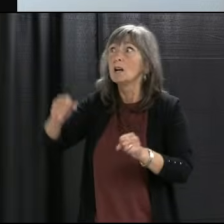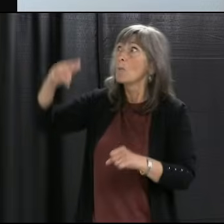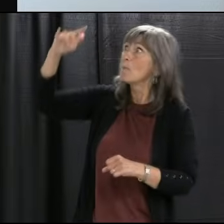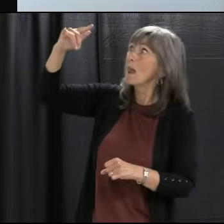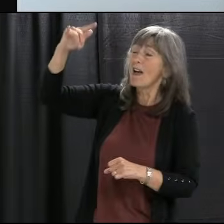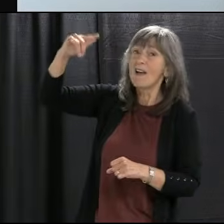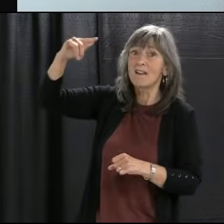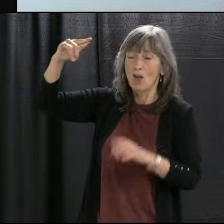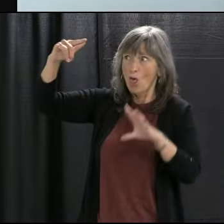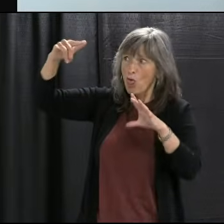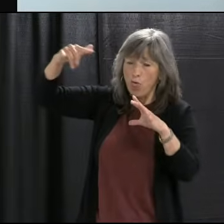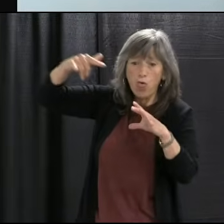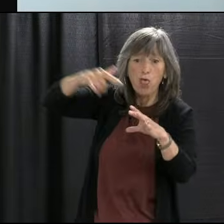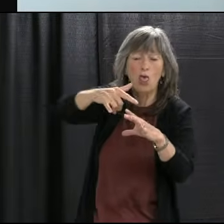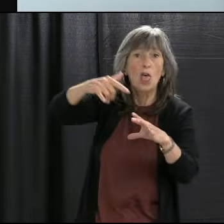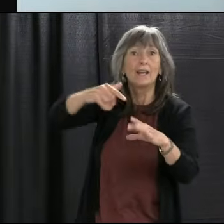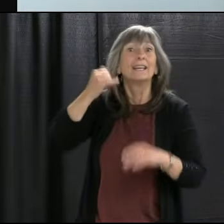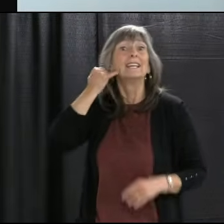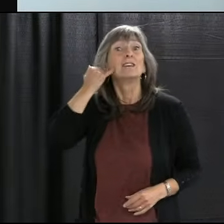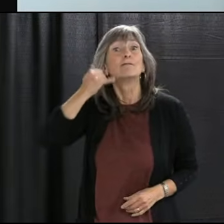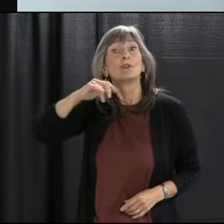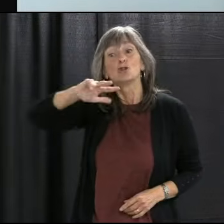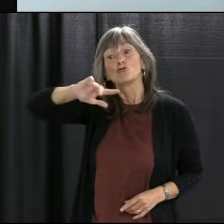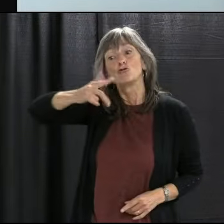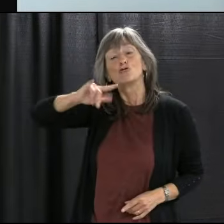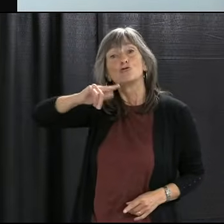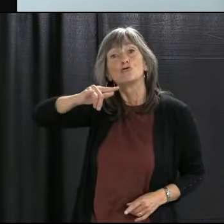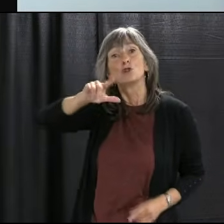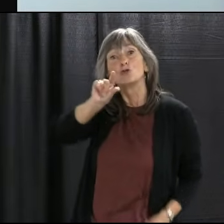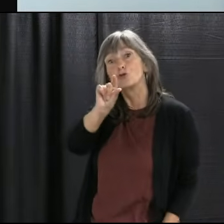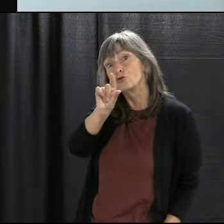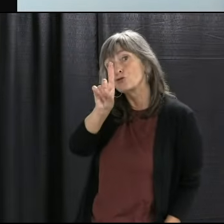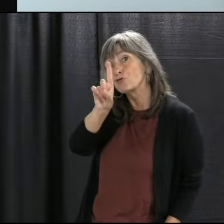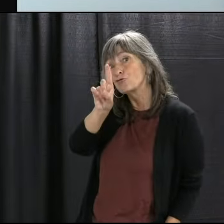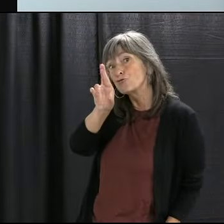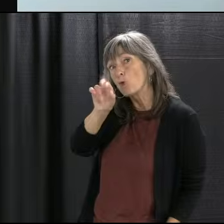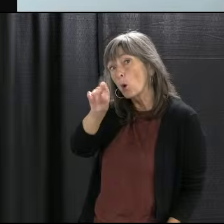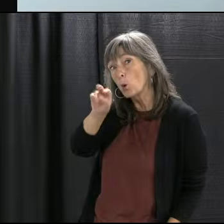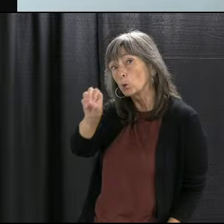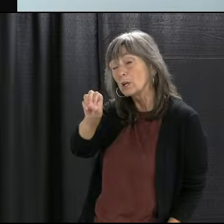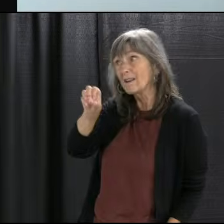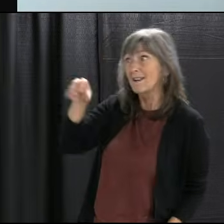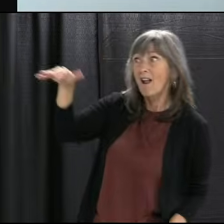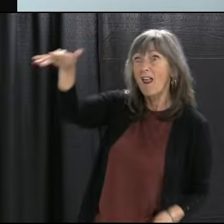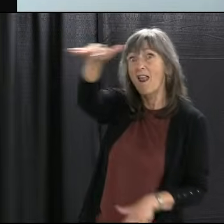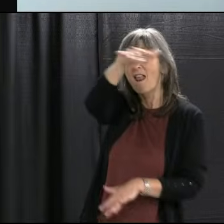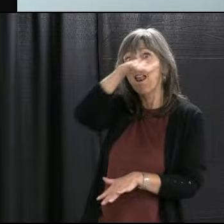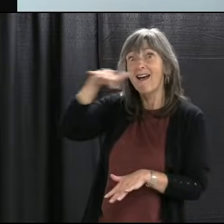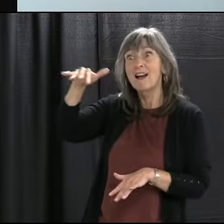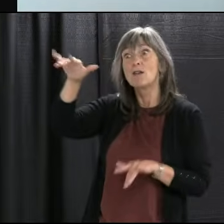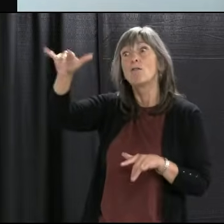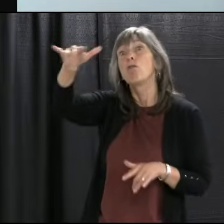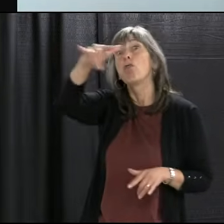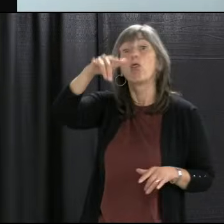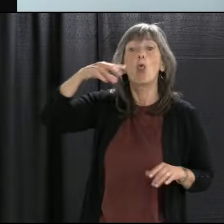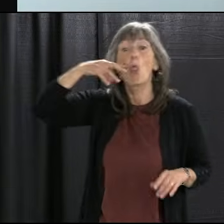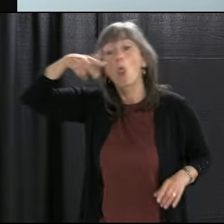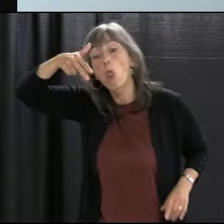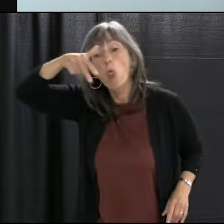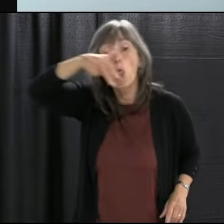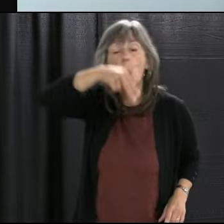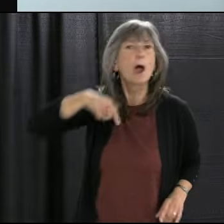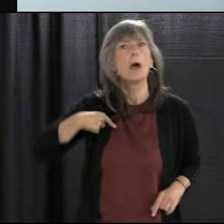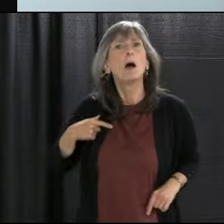in the air, then the water bombers can't fly. These are important issues. And we've seen again on social